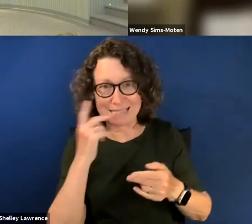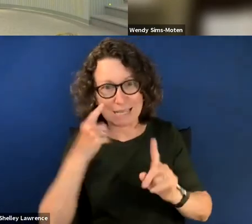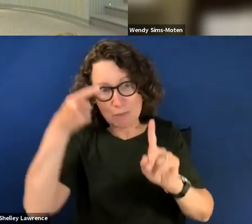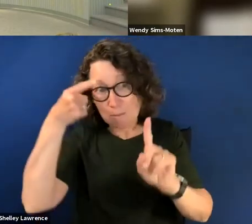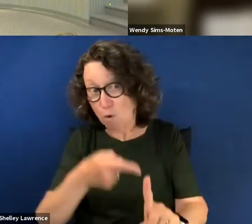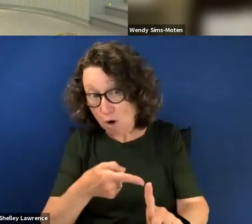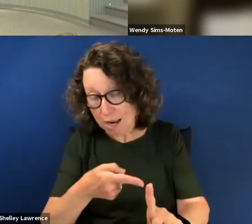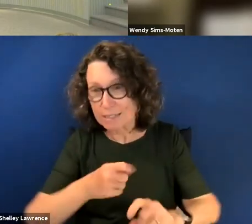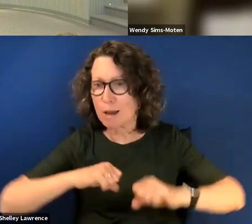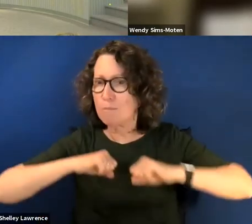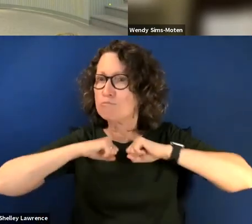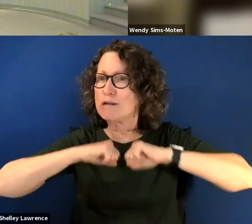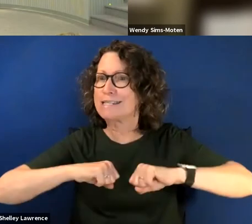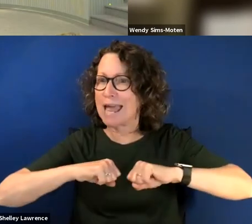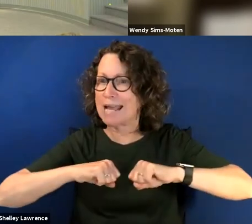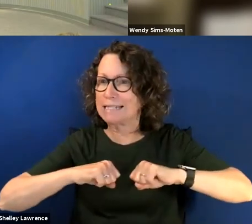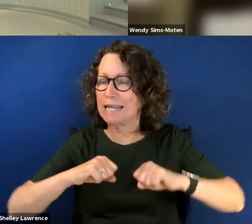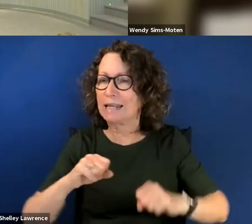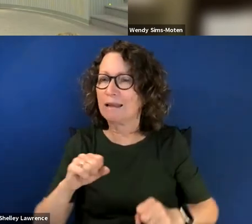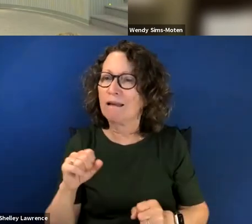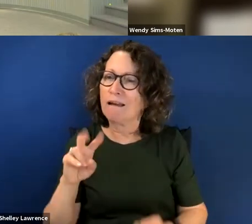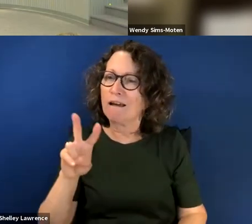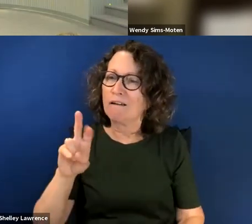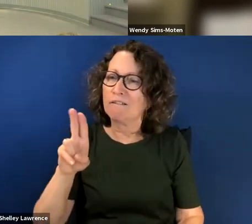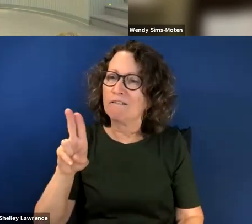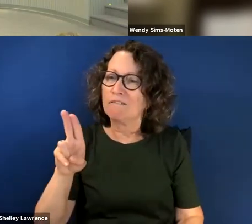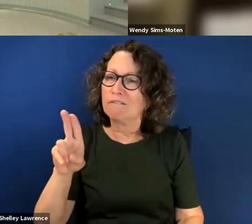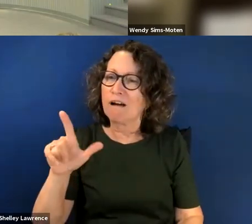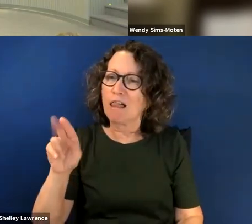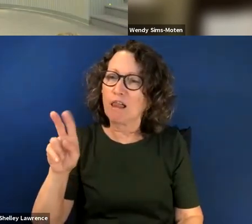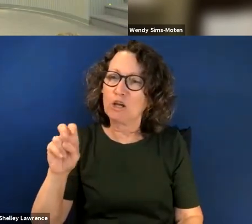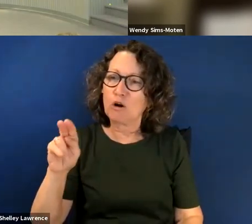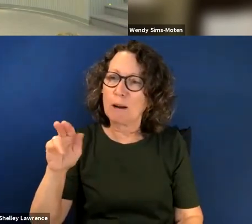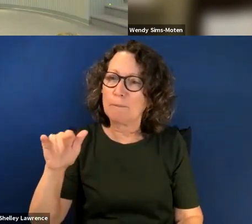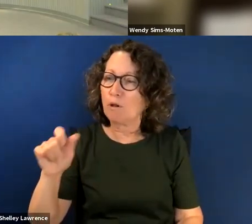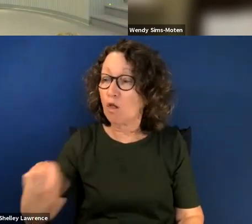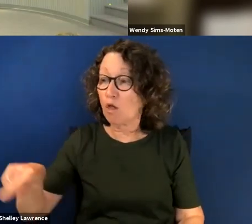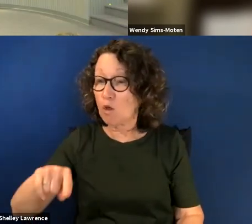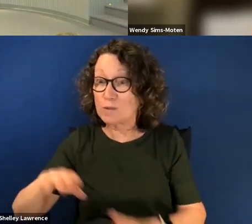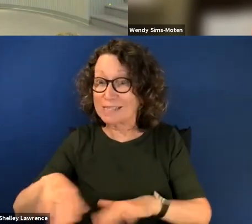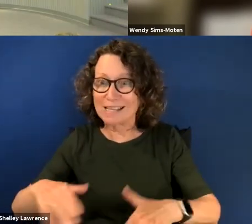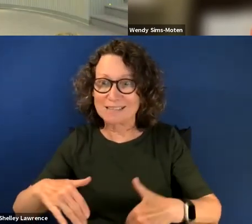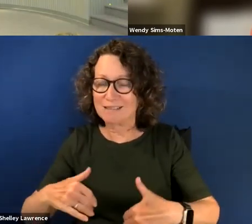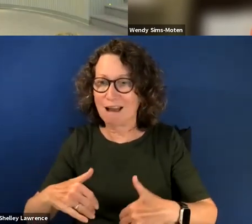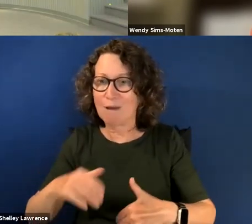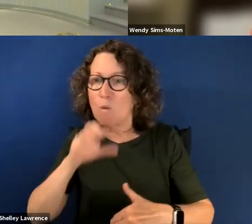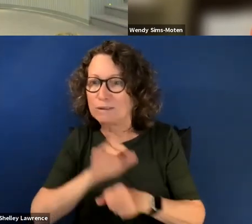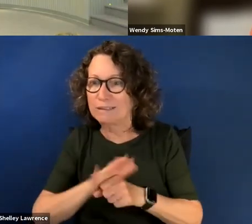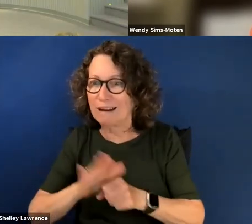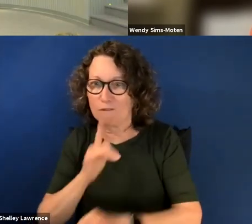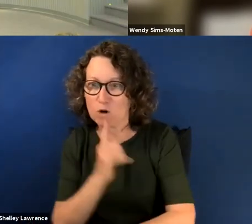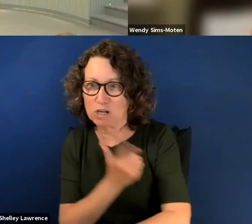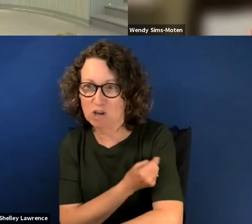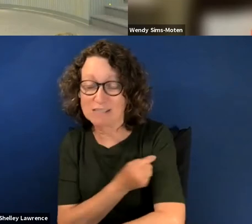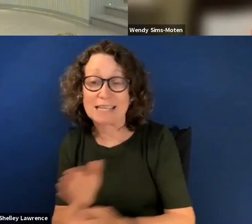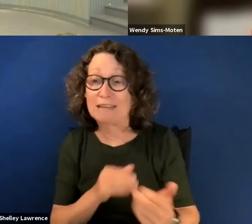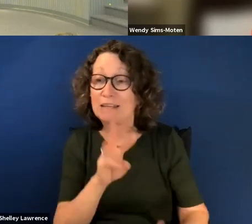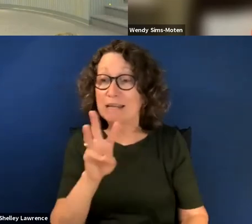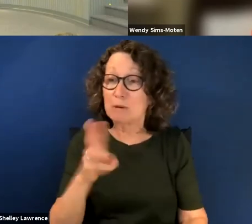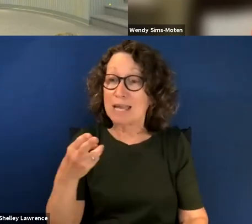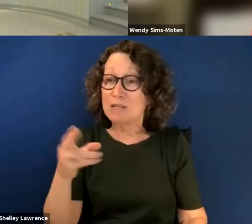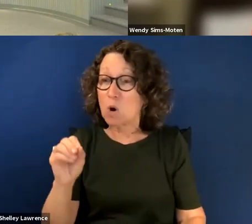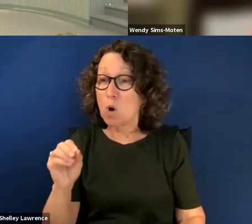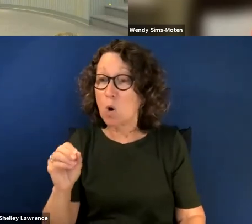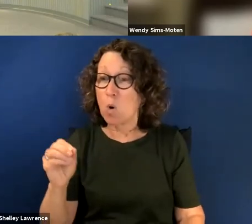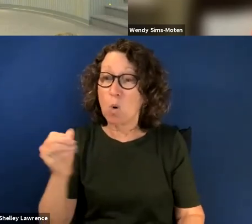being protecting the vulnerable and those that are not yet eligible for these shots. Even a WHO official